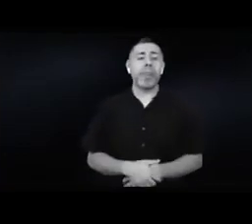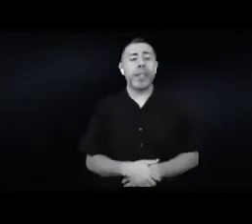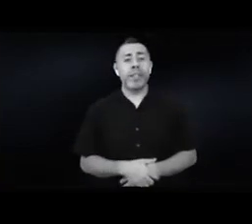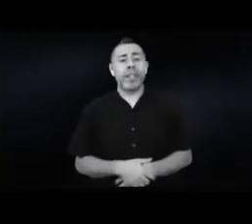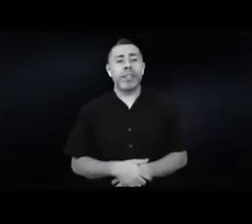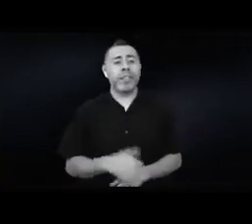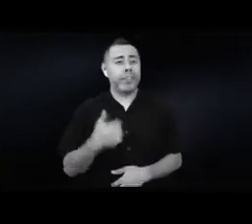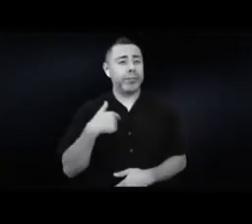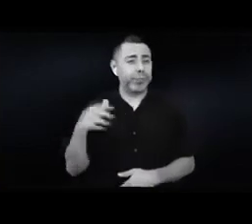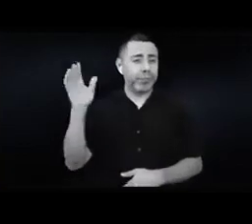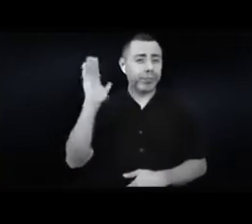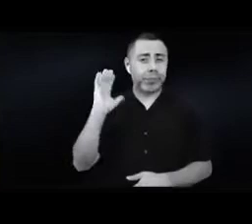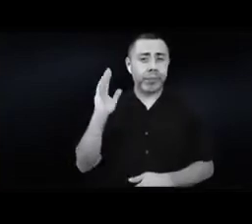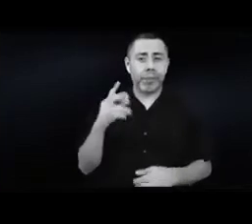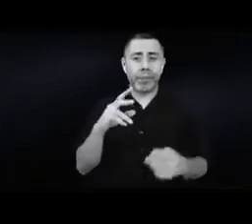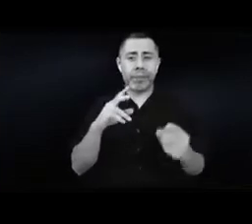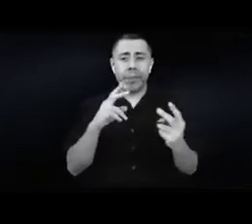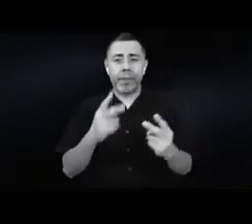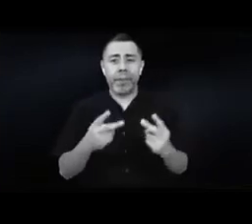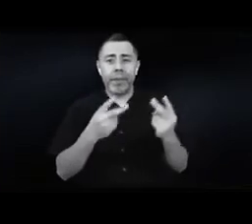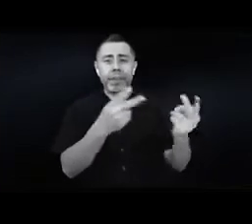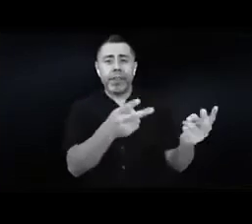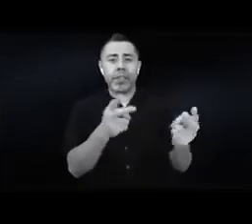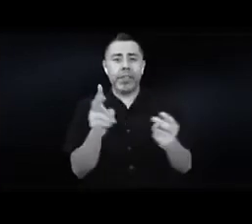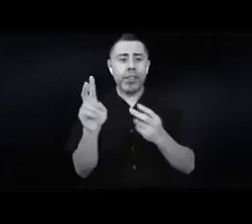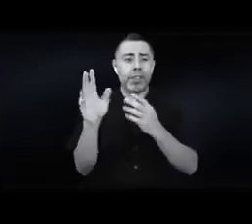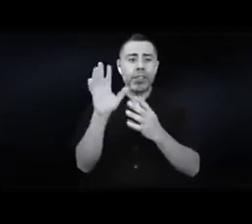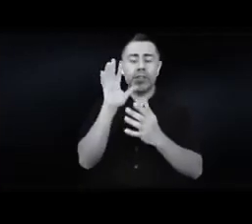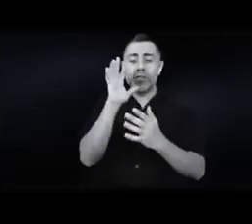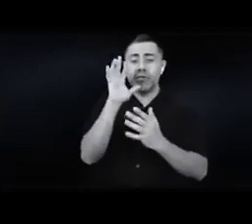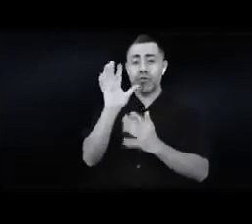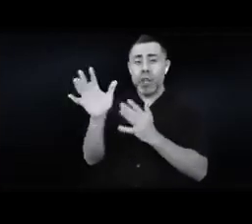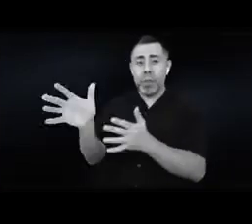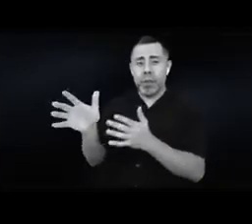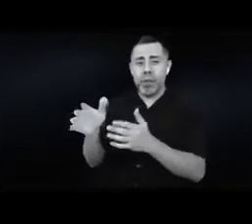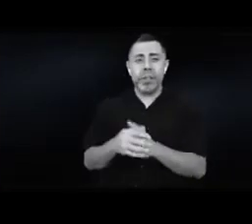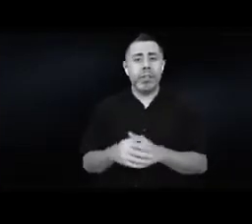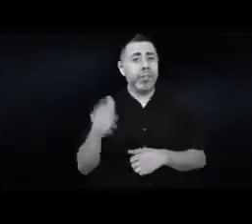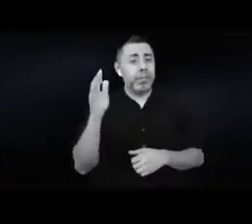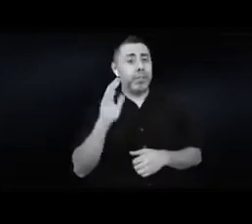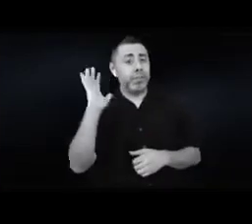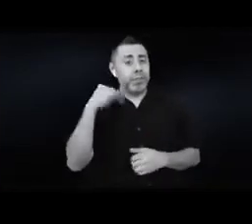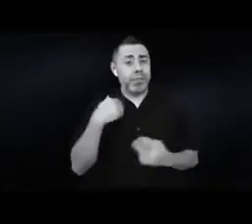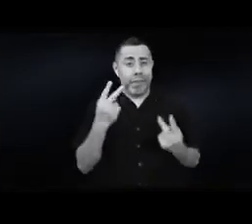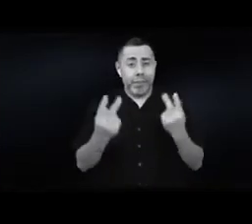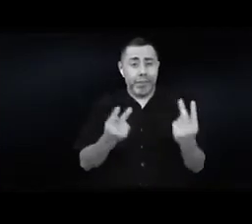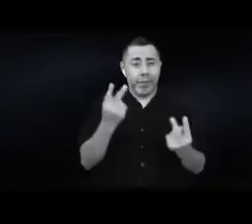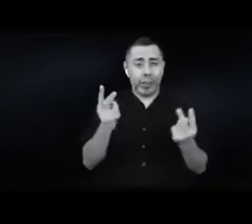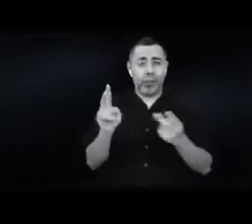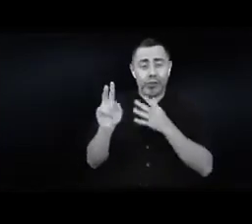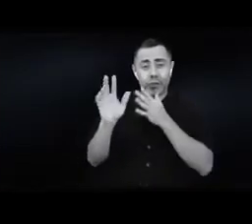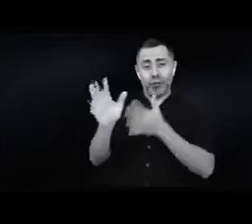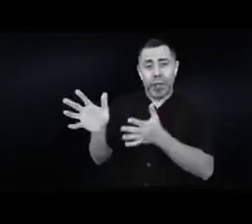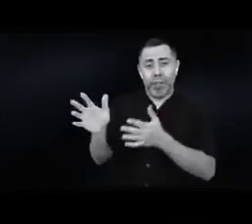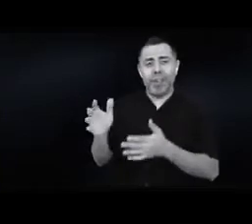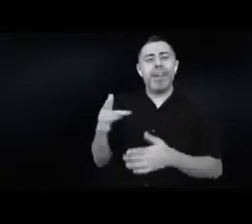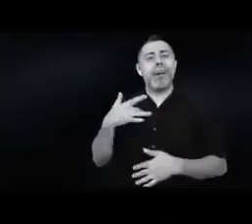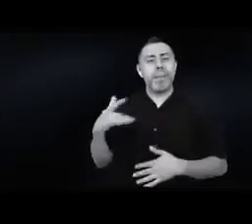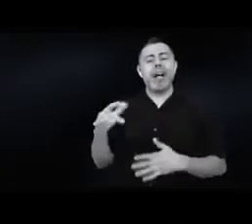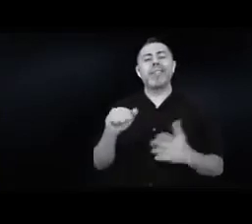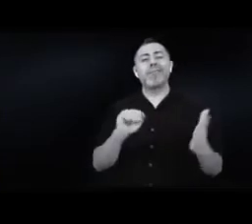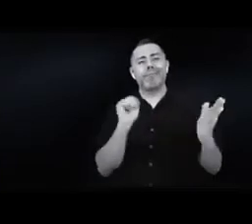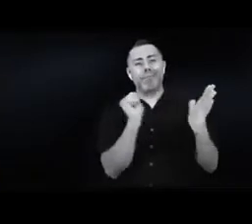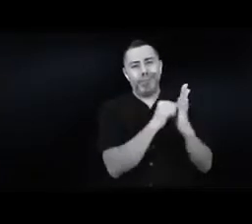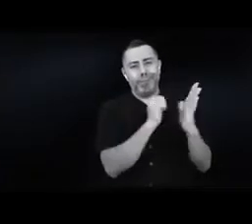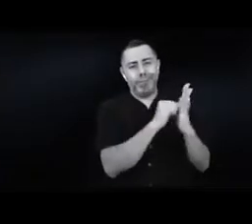I used to go visit my grandmother, and when I'd go to visit her, I'd knock on the door, and then she'd